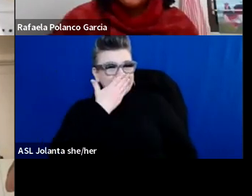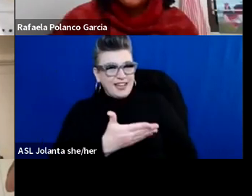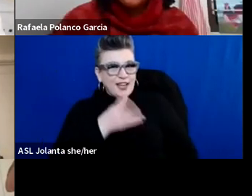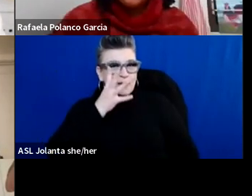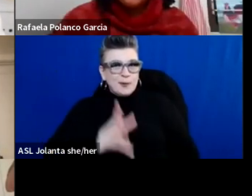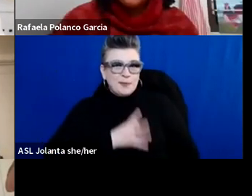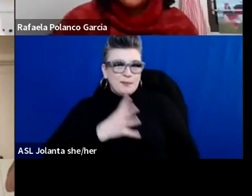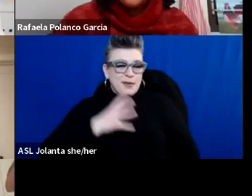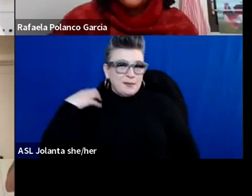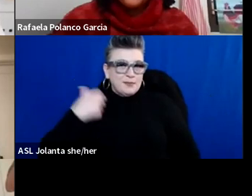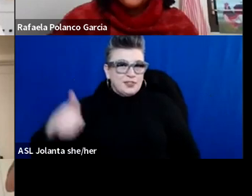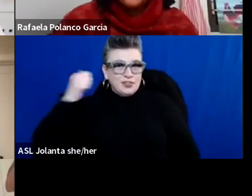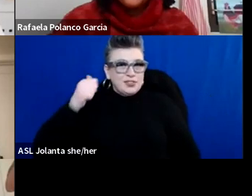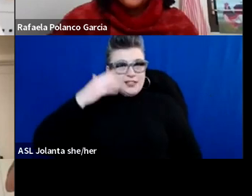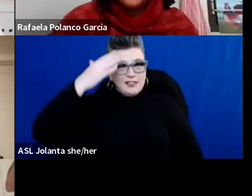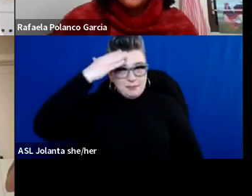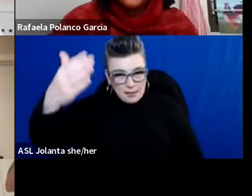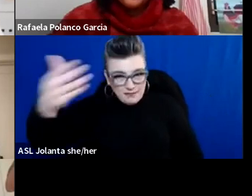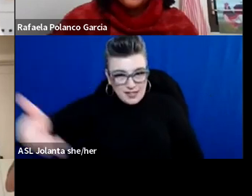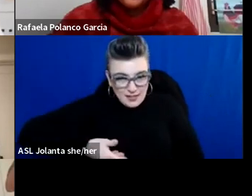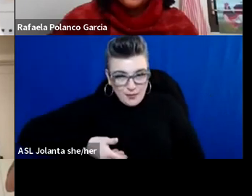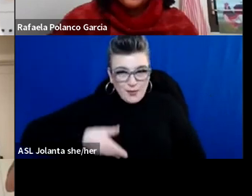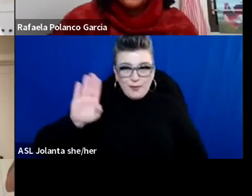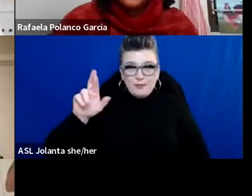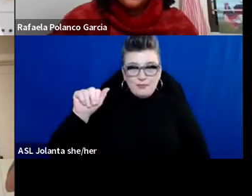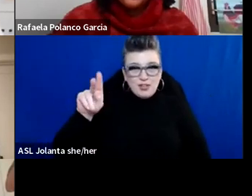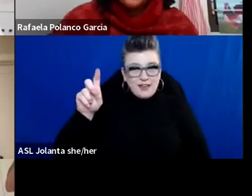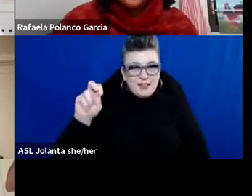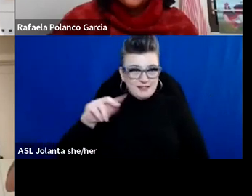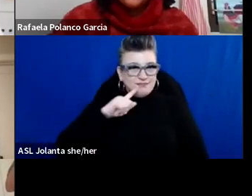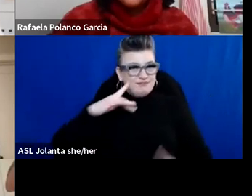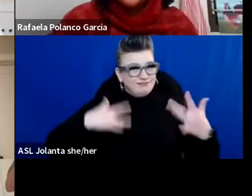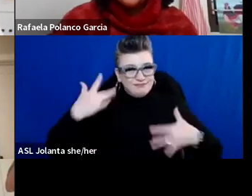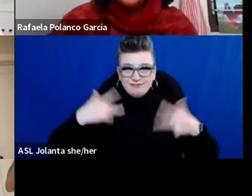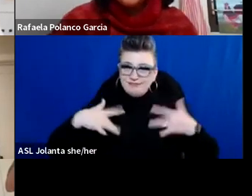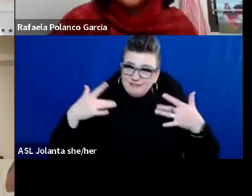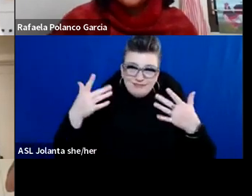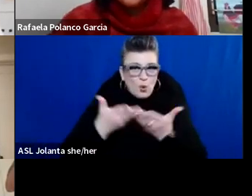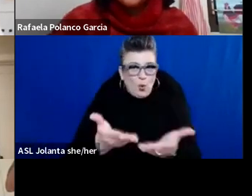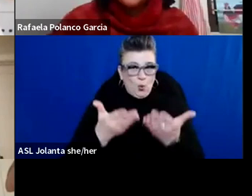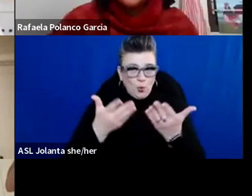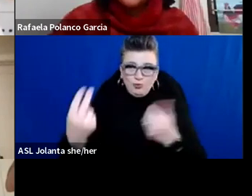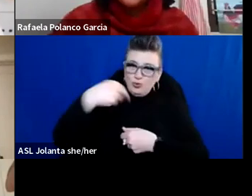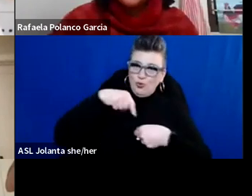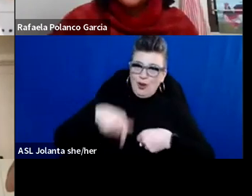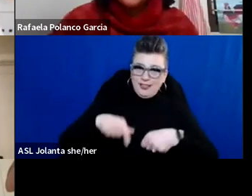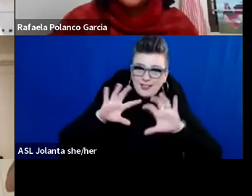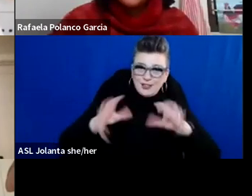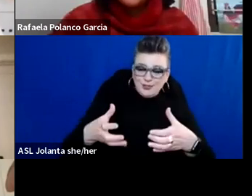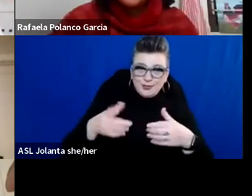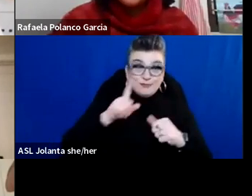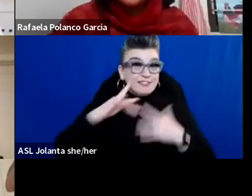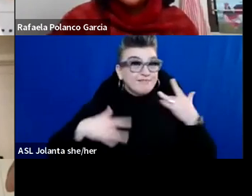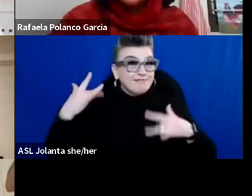want to say genvin brendan really excited to have you join this group and really